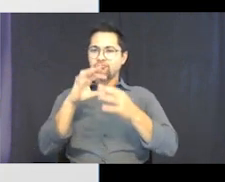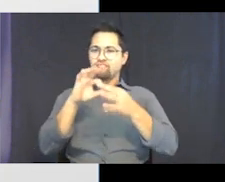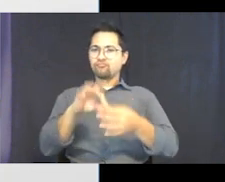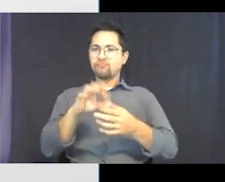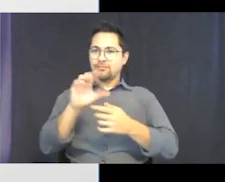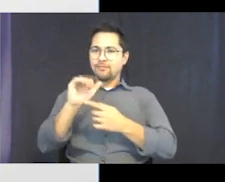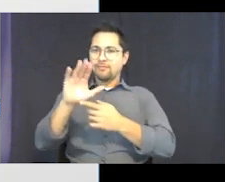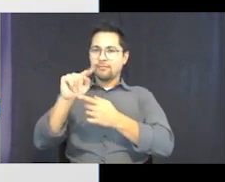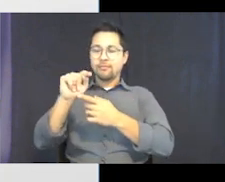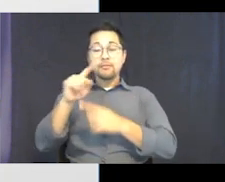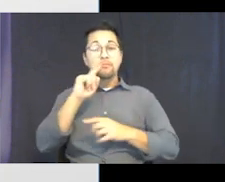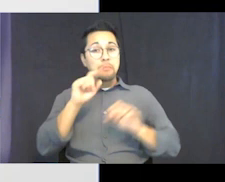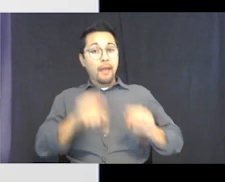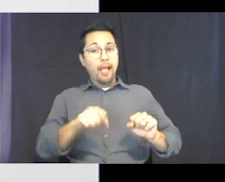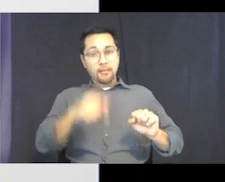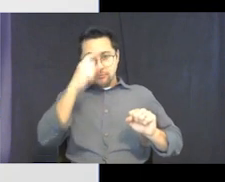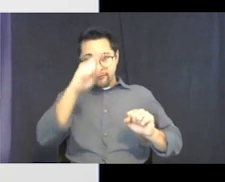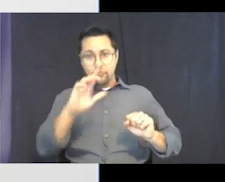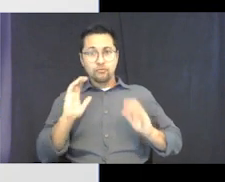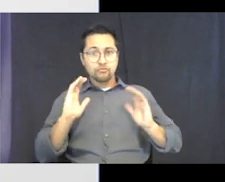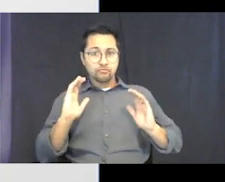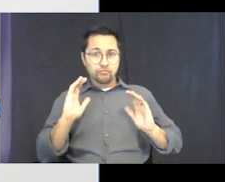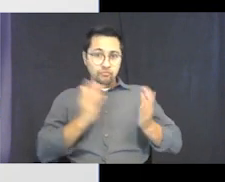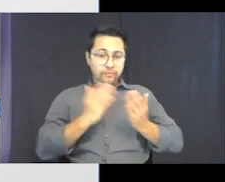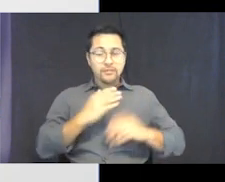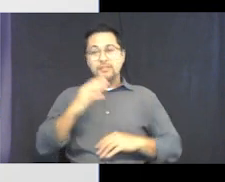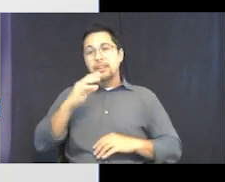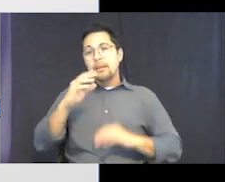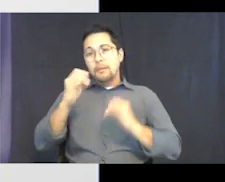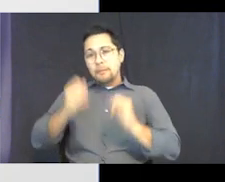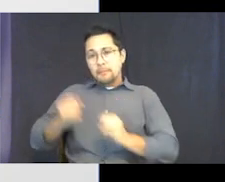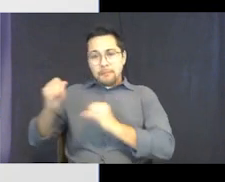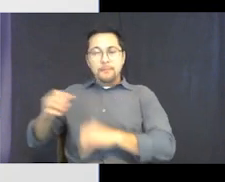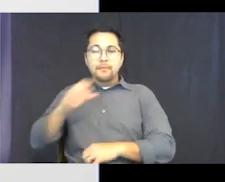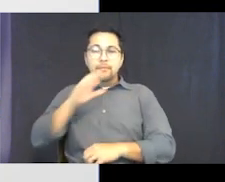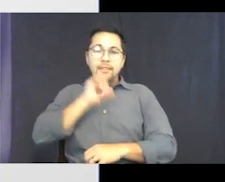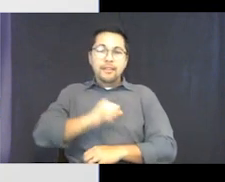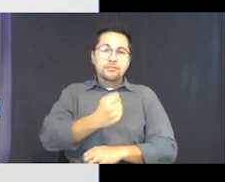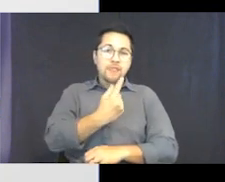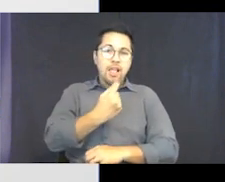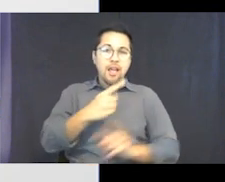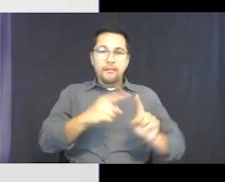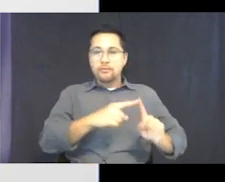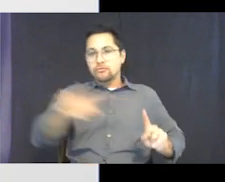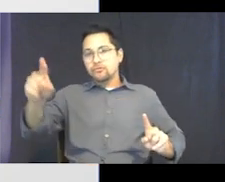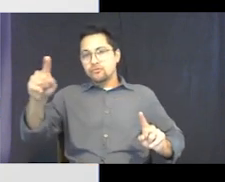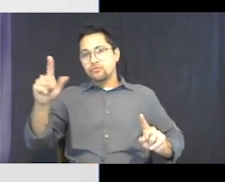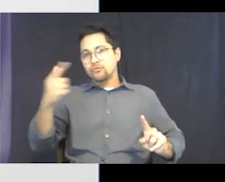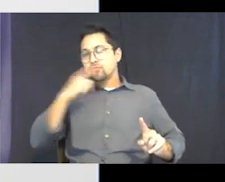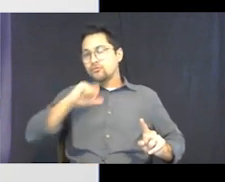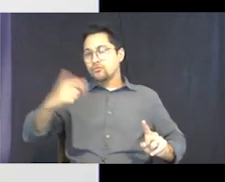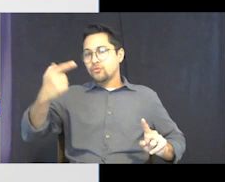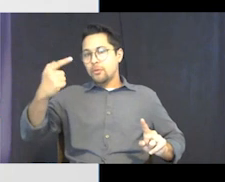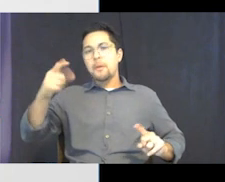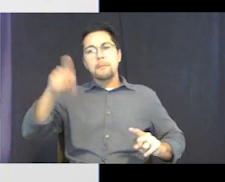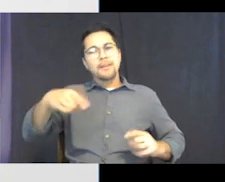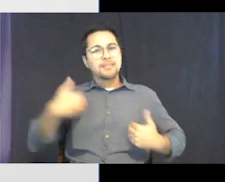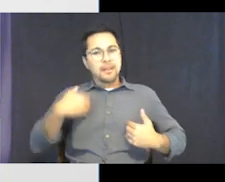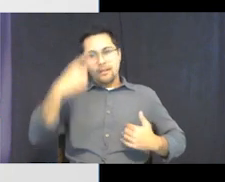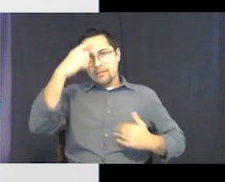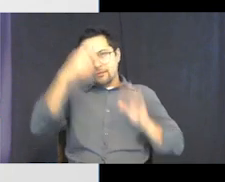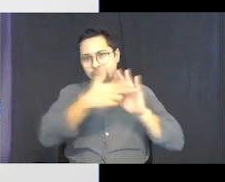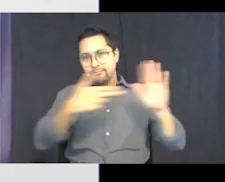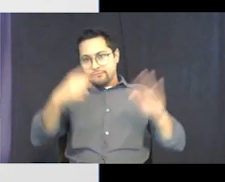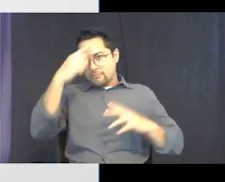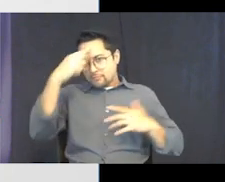to be eligible for services, individuals aged 11 up to 21 must have a mental health diagnosis